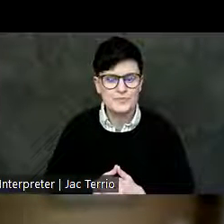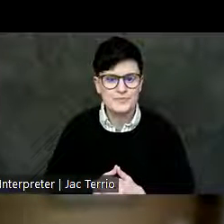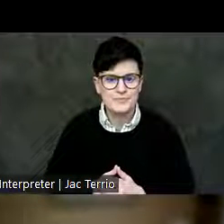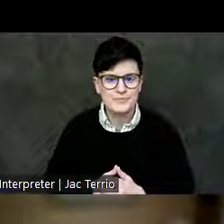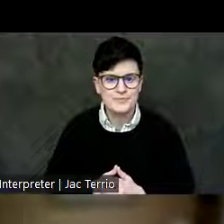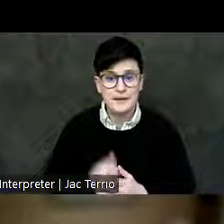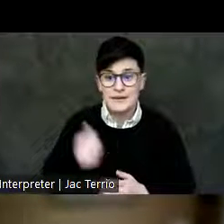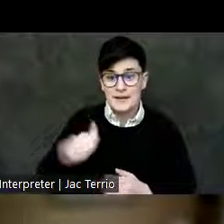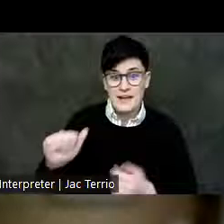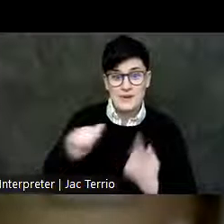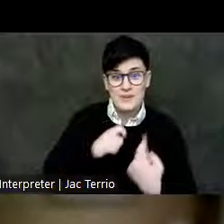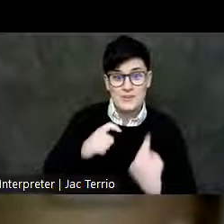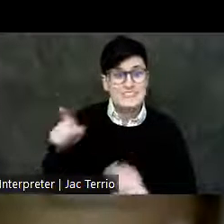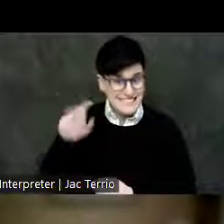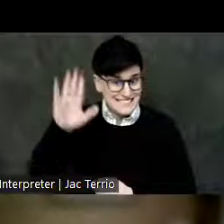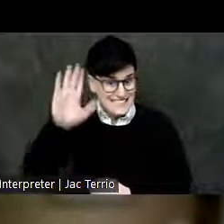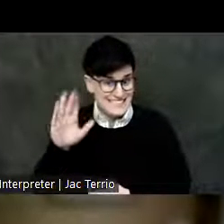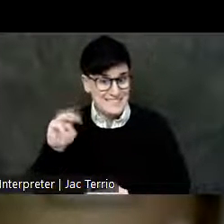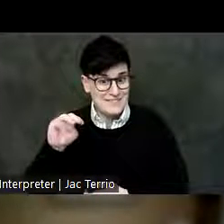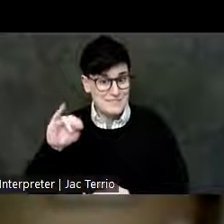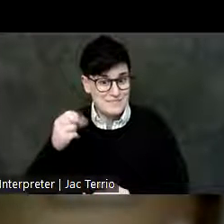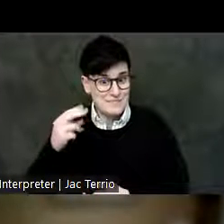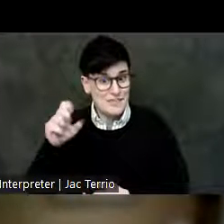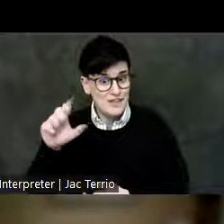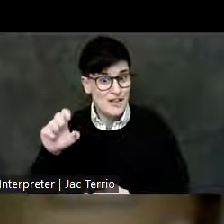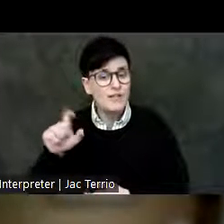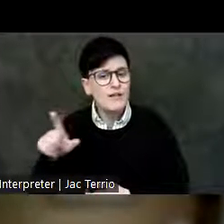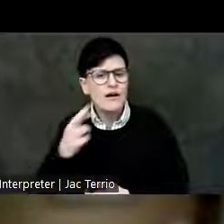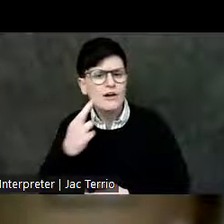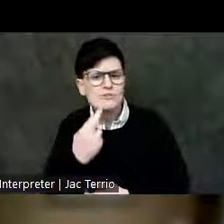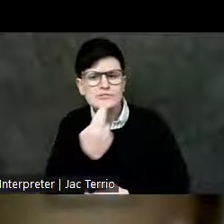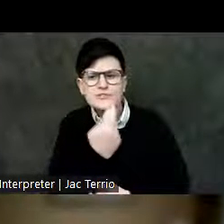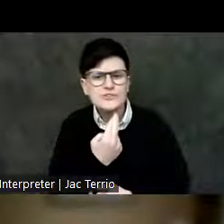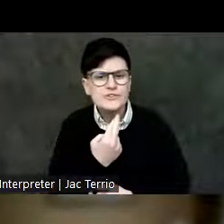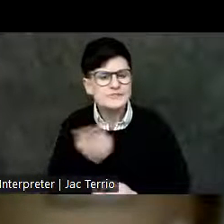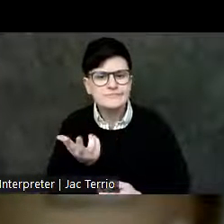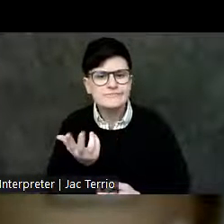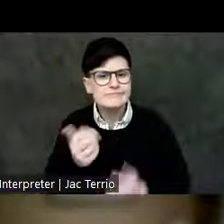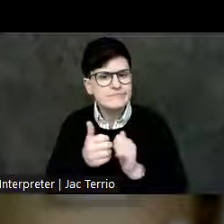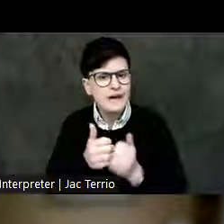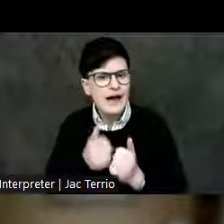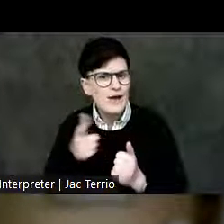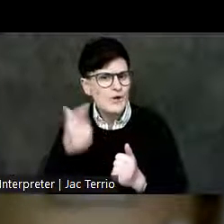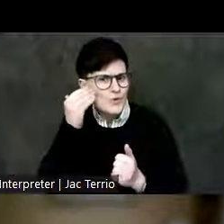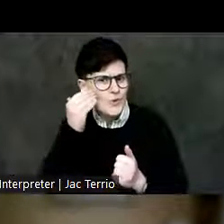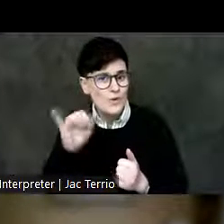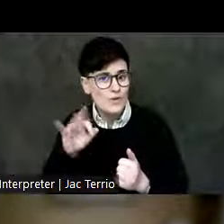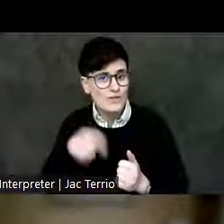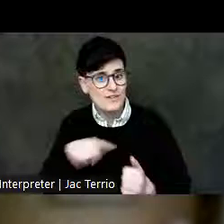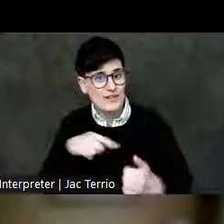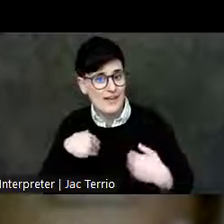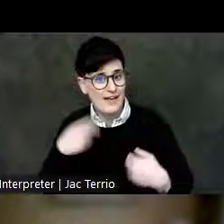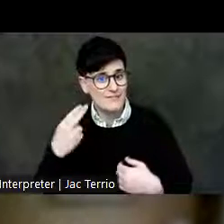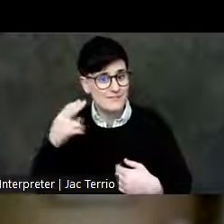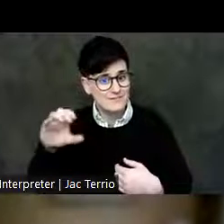I have a question. I do. Good. Restaurants, how do we know if they're handicap accessible? I